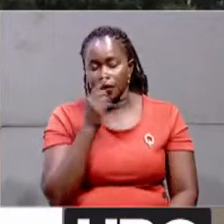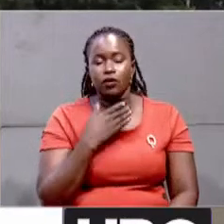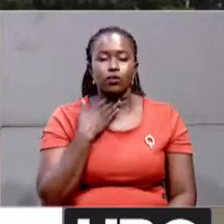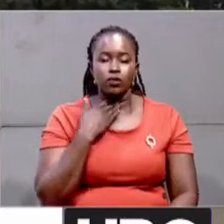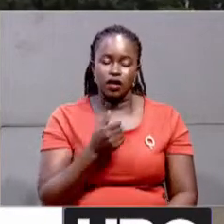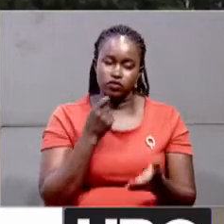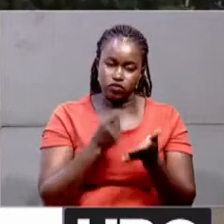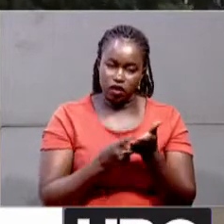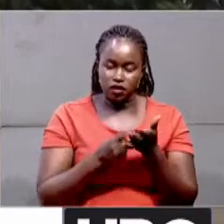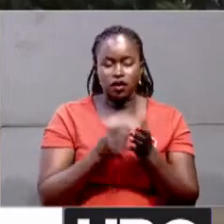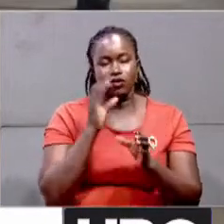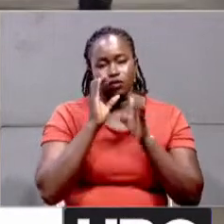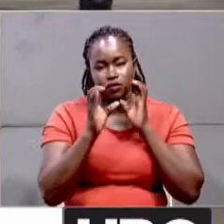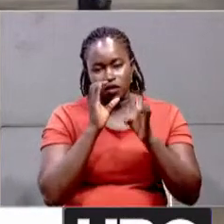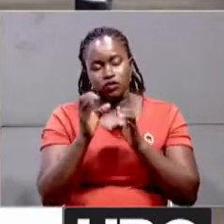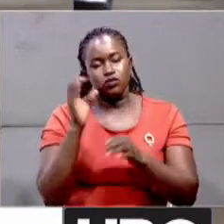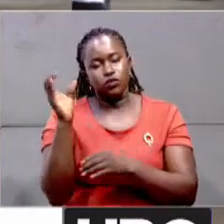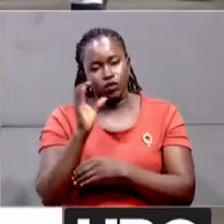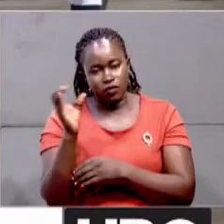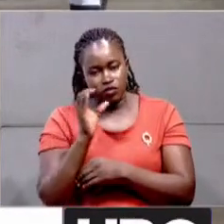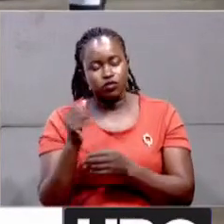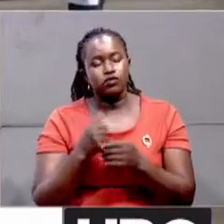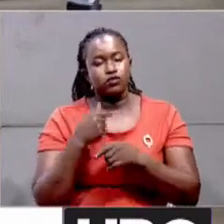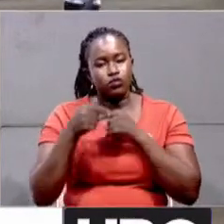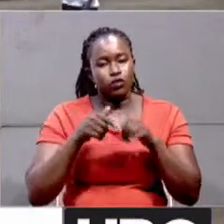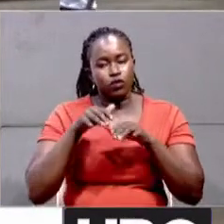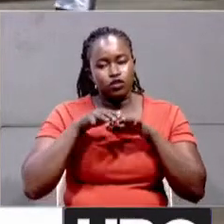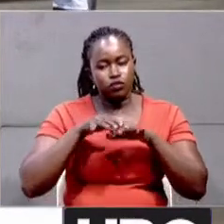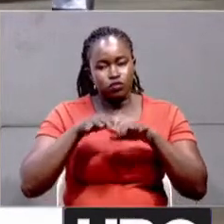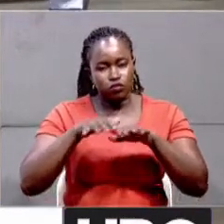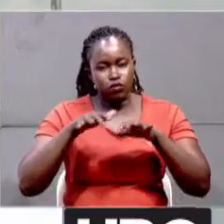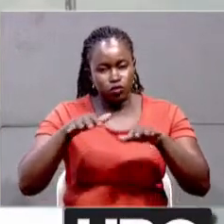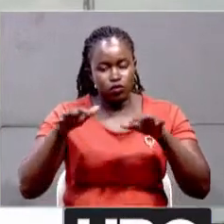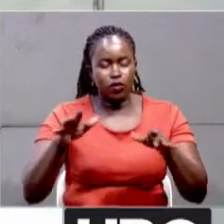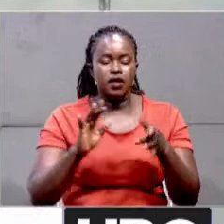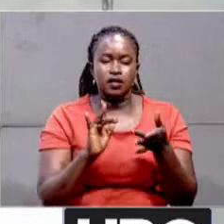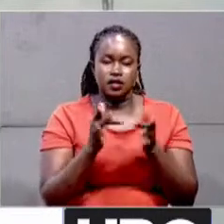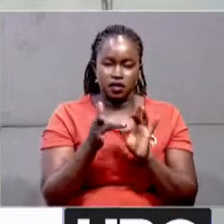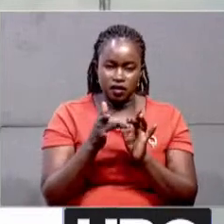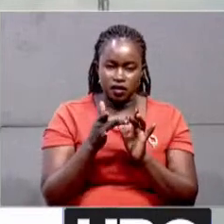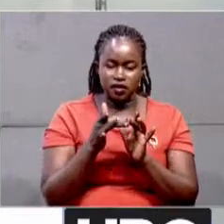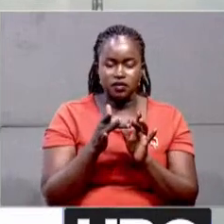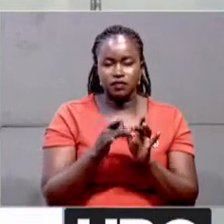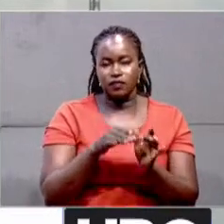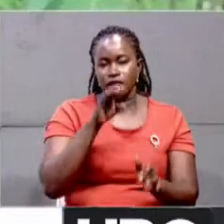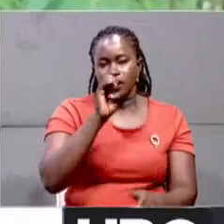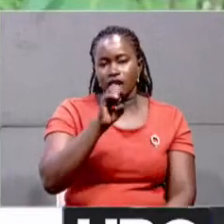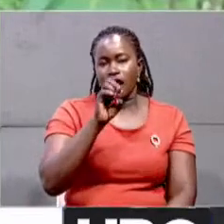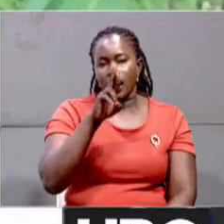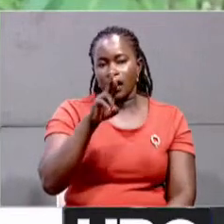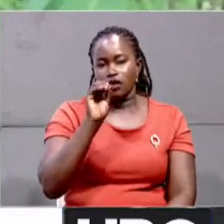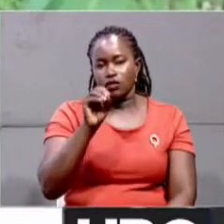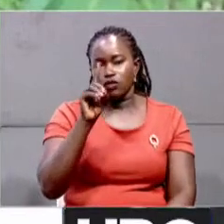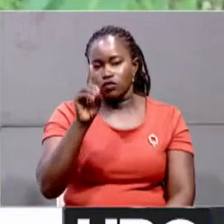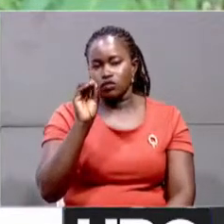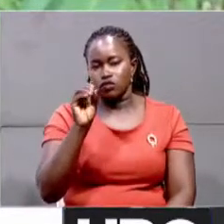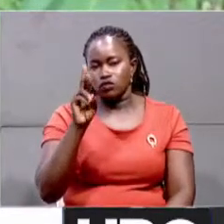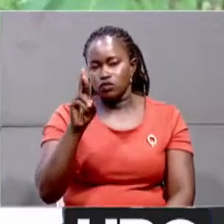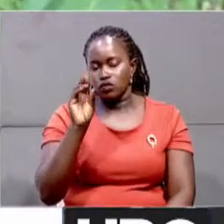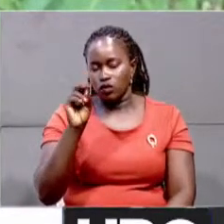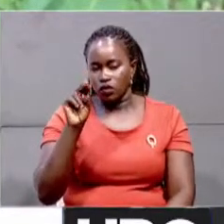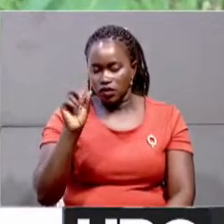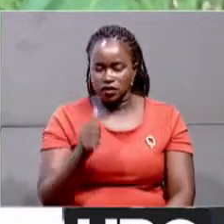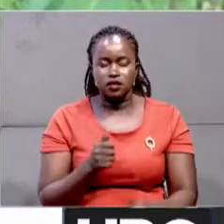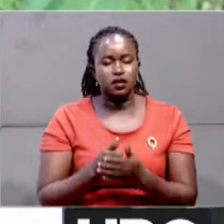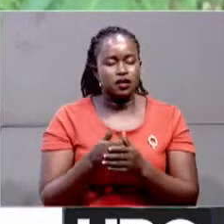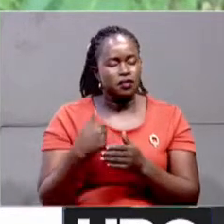Uganda Communications Commission to extend broadband connections to aerodromes. I was told in South